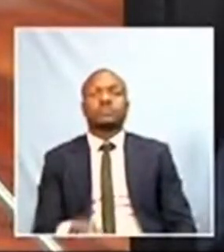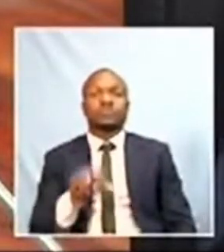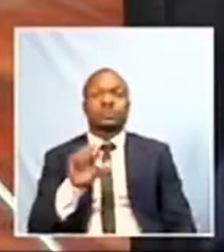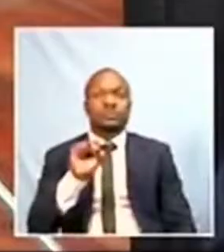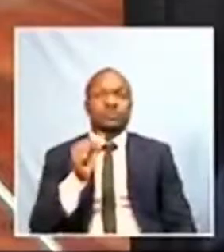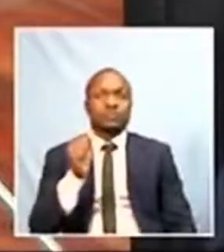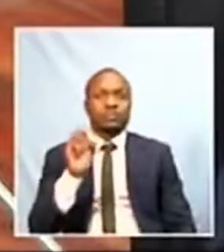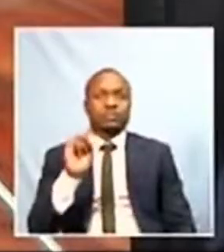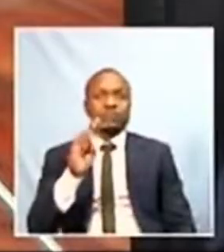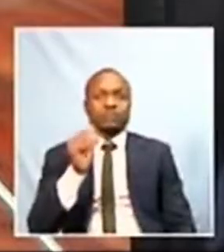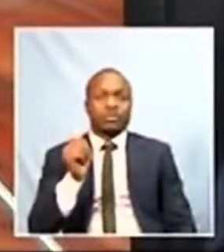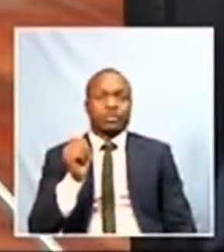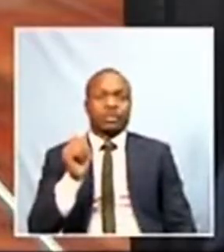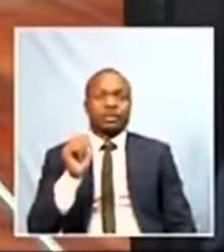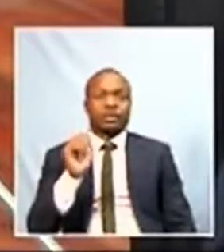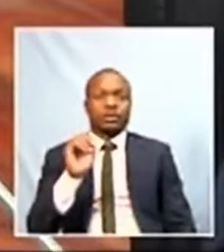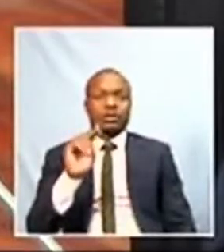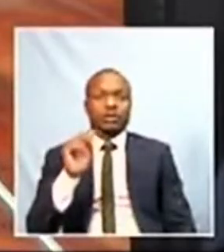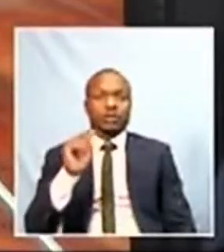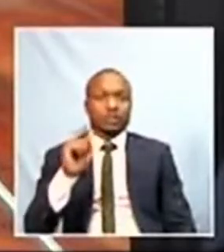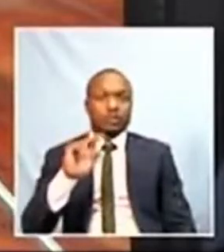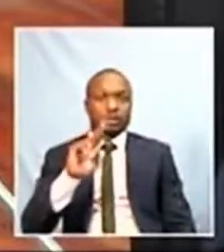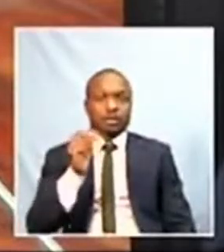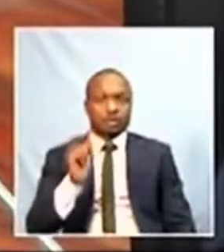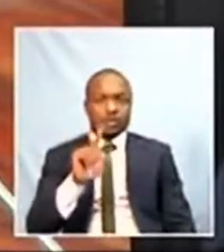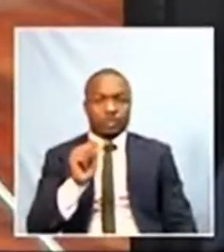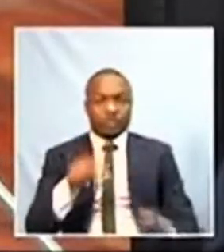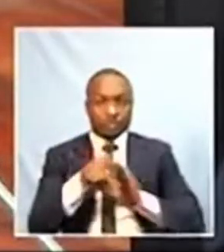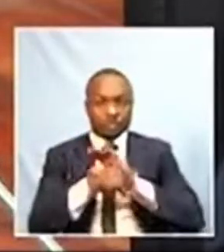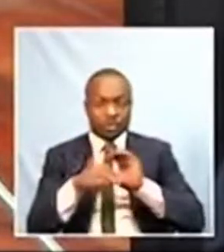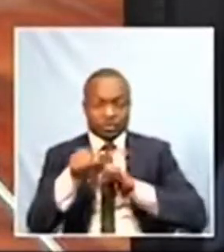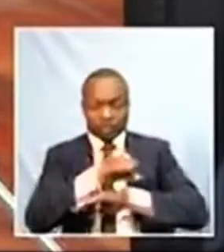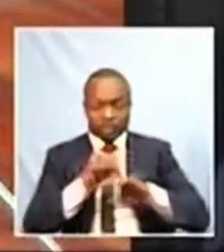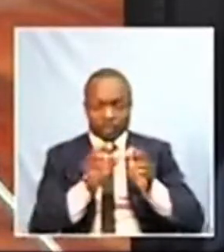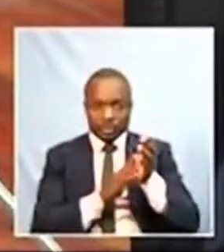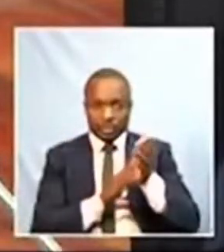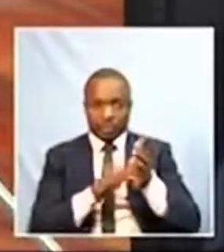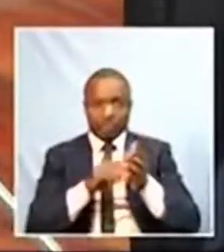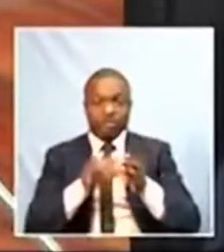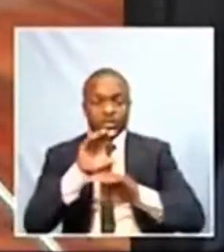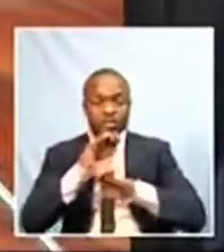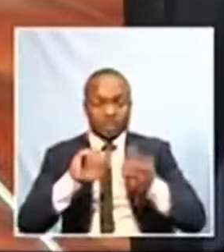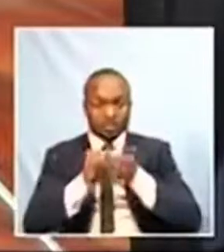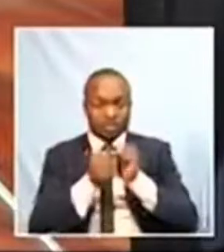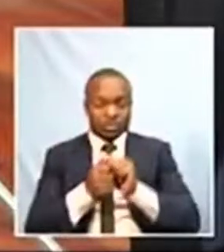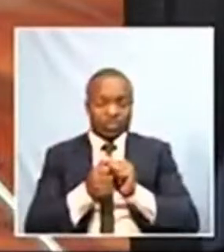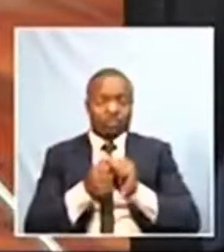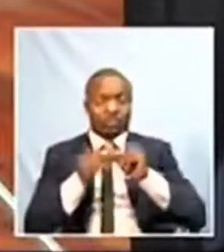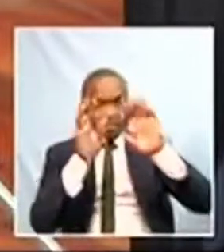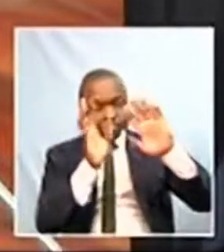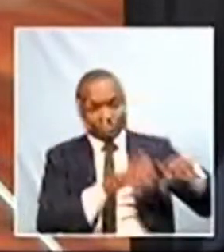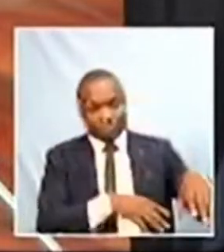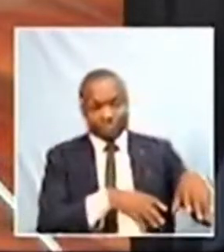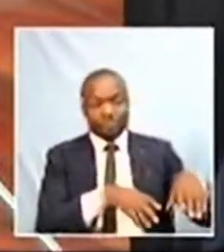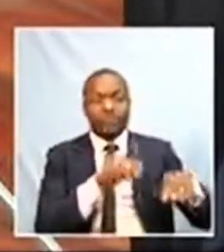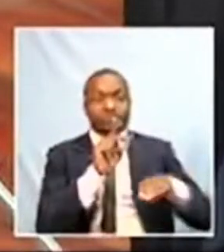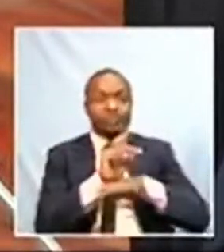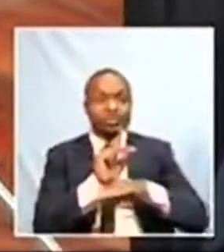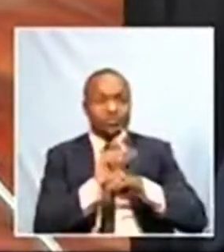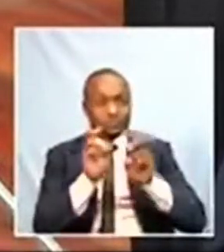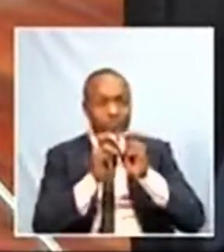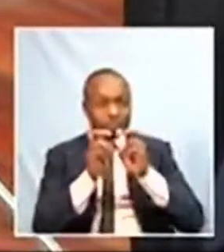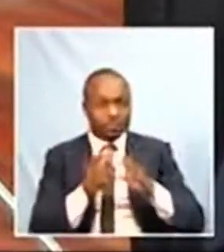Sambangula Community School. The cause of the delay was due to abandonment of the contract by the contractor. The contract